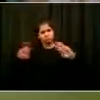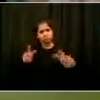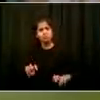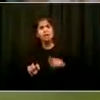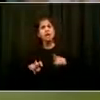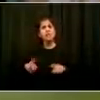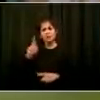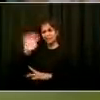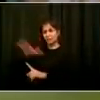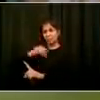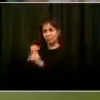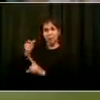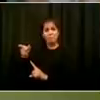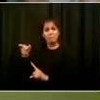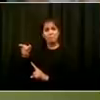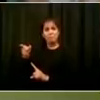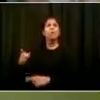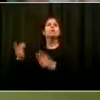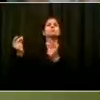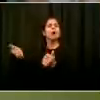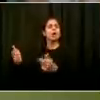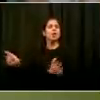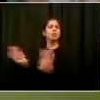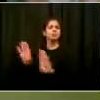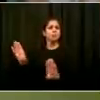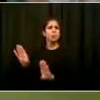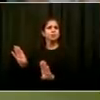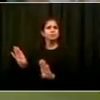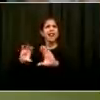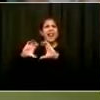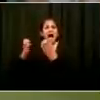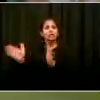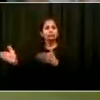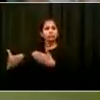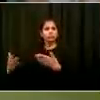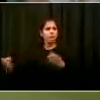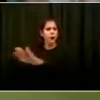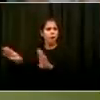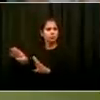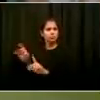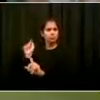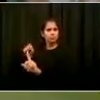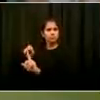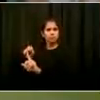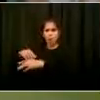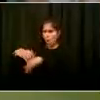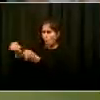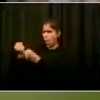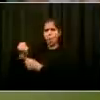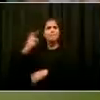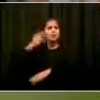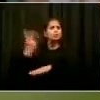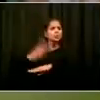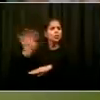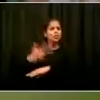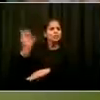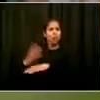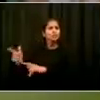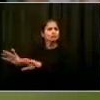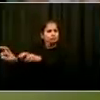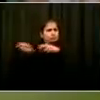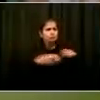community rises, this would result in a lot of disruption to classroom and building closures. So those two considerations